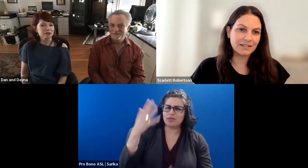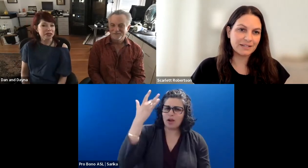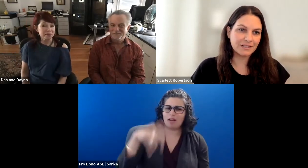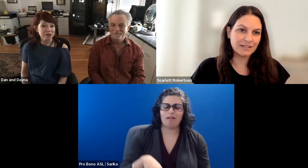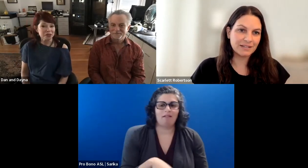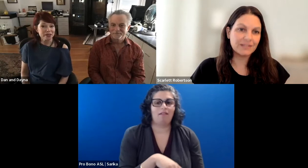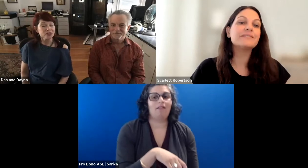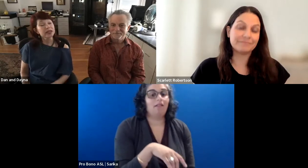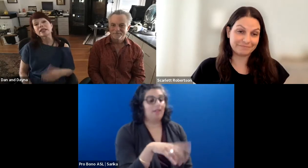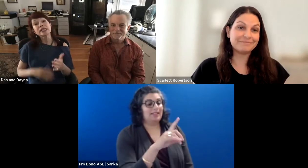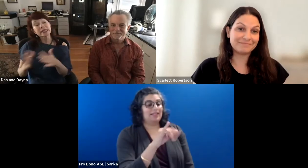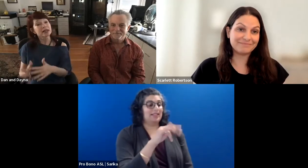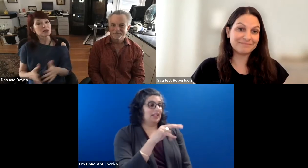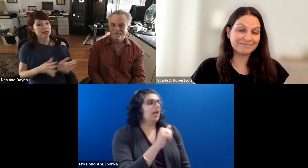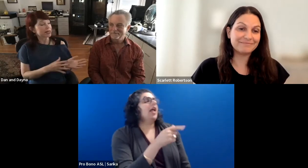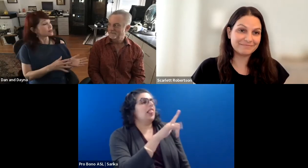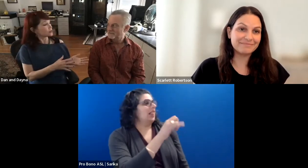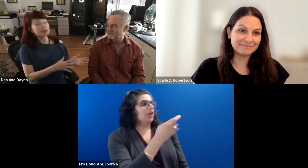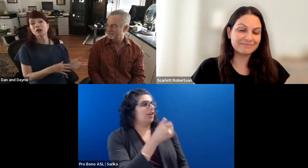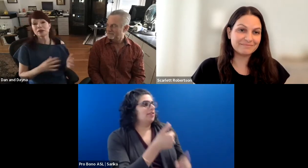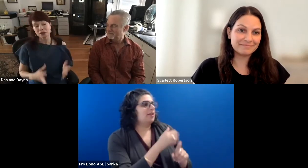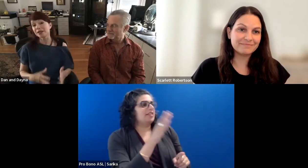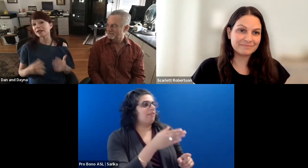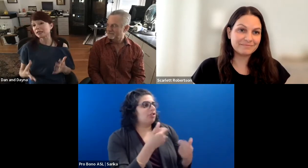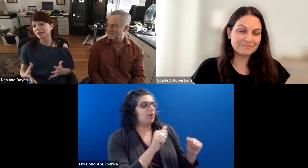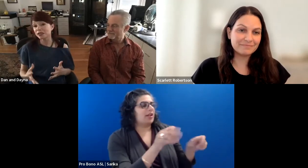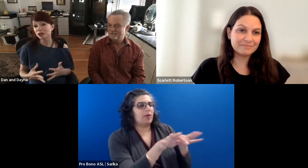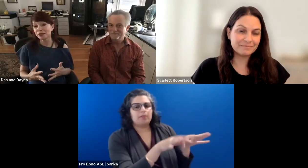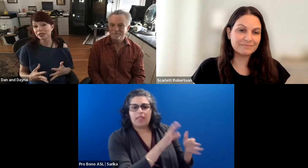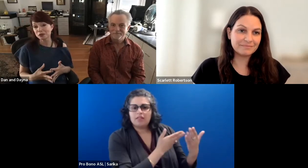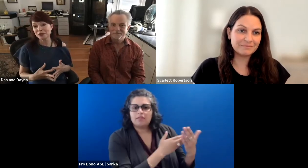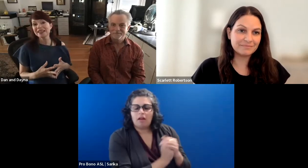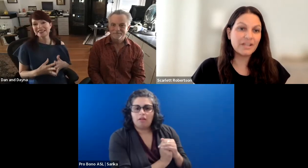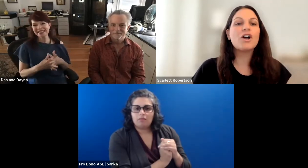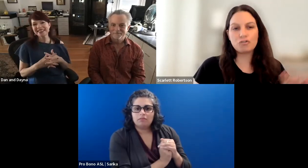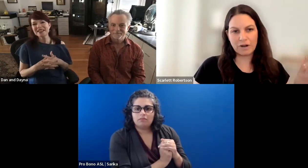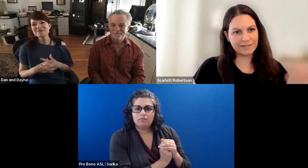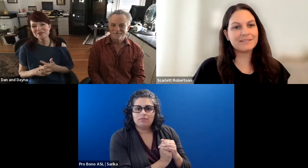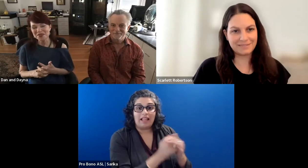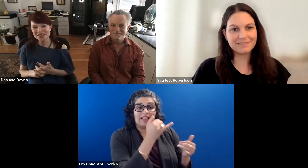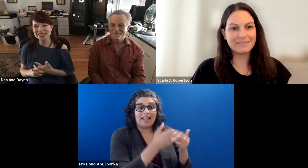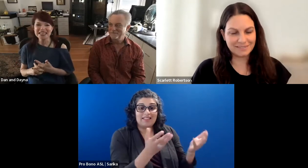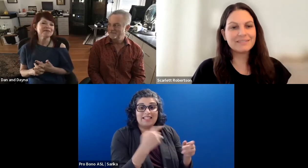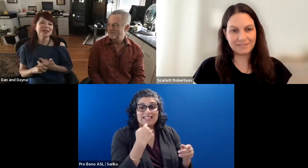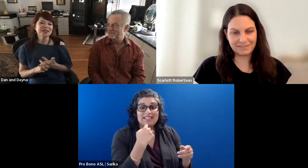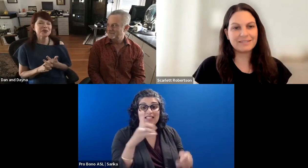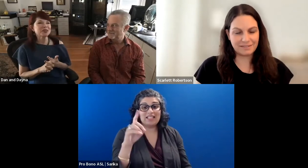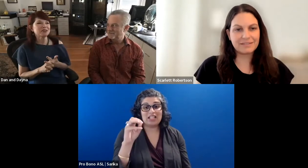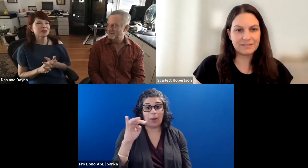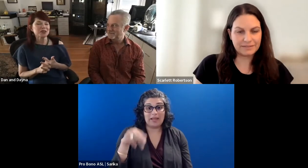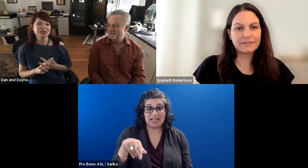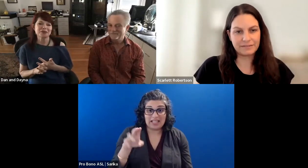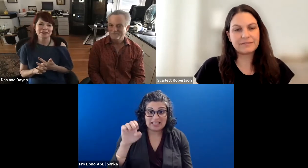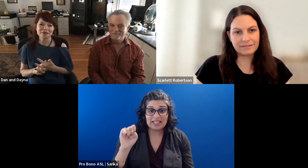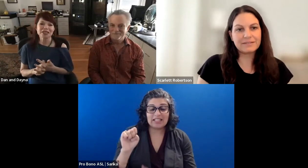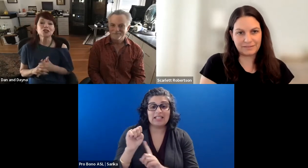Leonard never attempted to explain the song. And as he said, as Dan said earlier, the last thing he said to Dominique Isserman, right, before she came to her